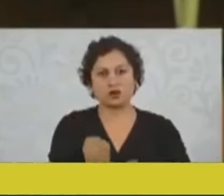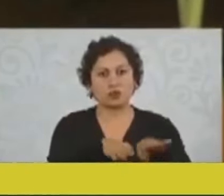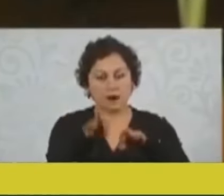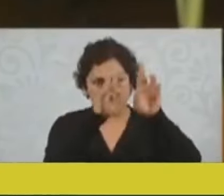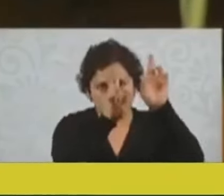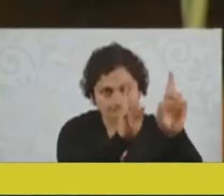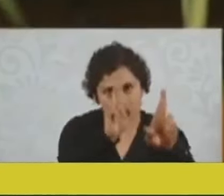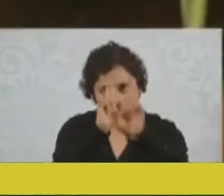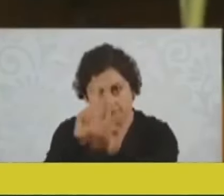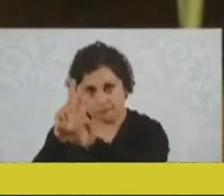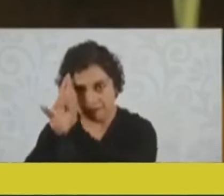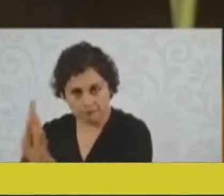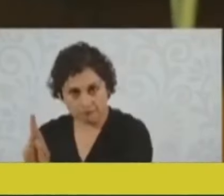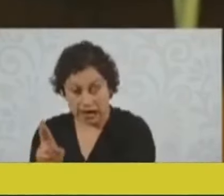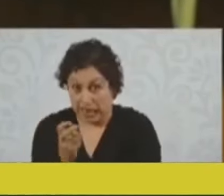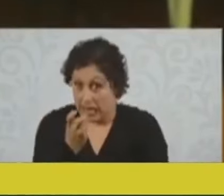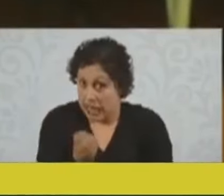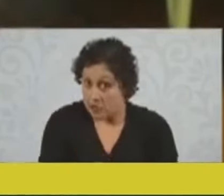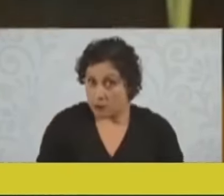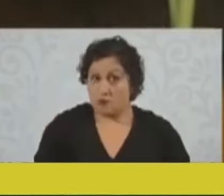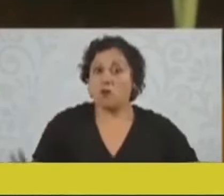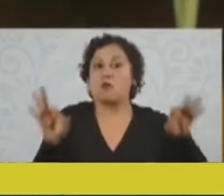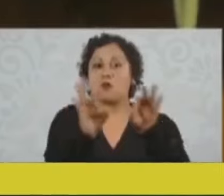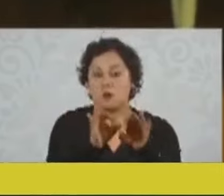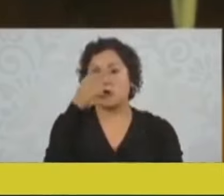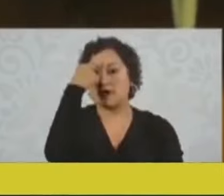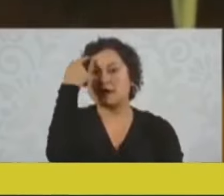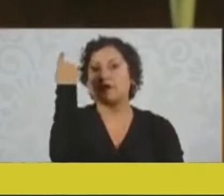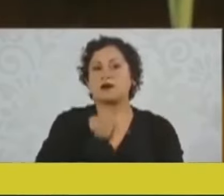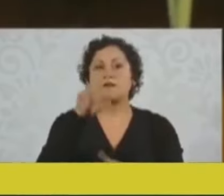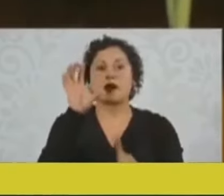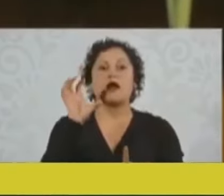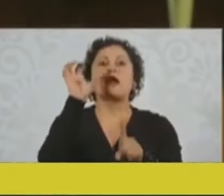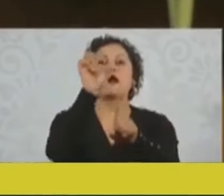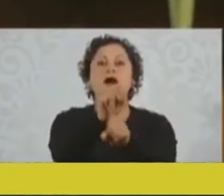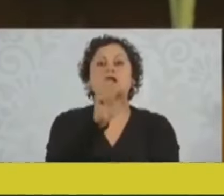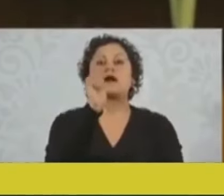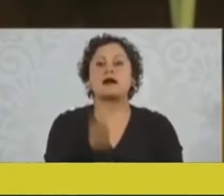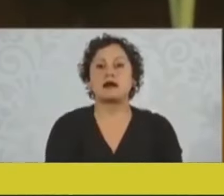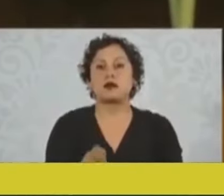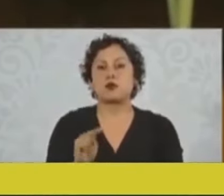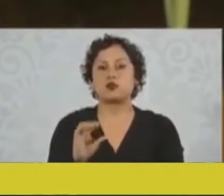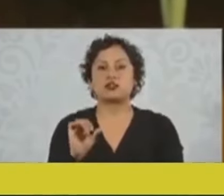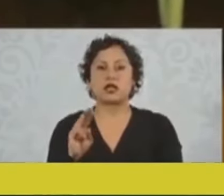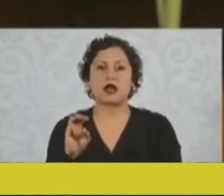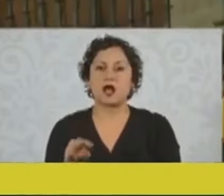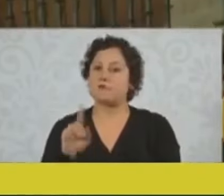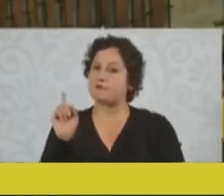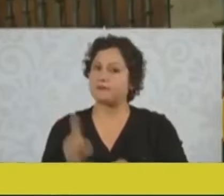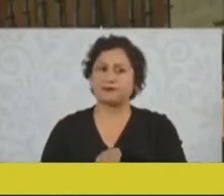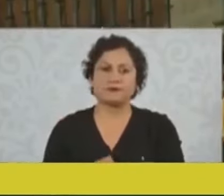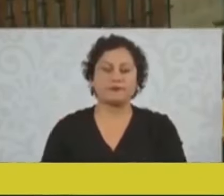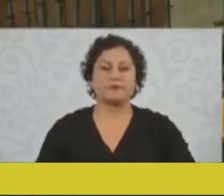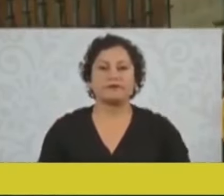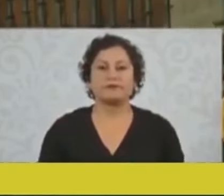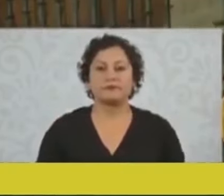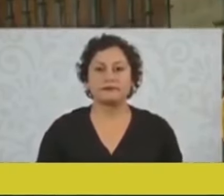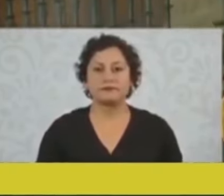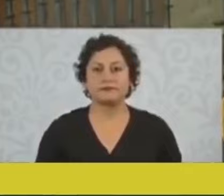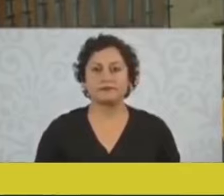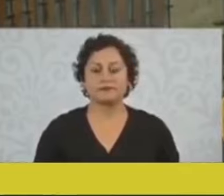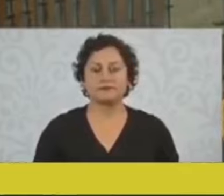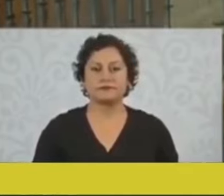The national teaching will continue to be renowned for the job, and we will put an end to